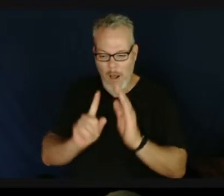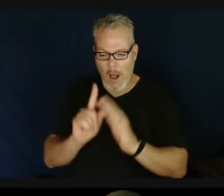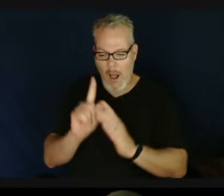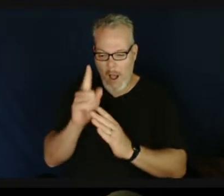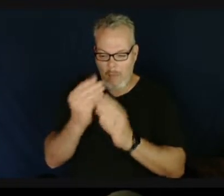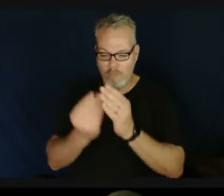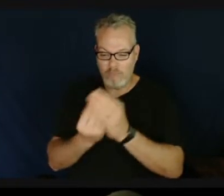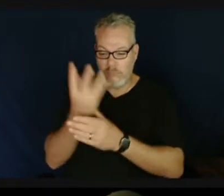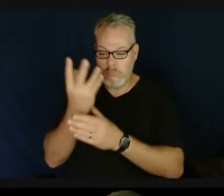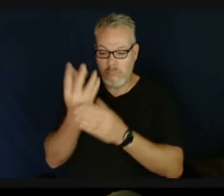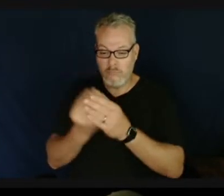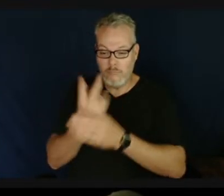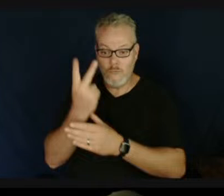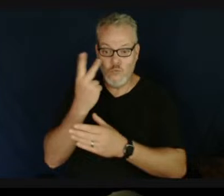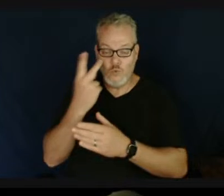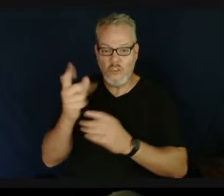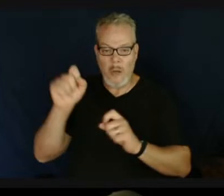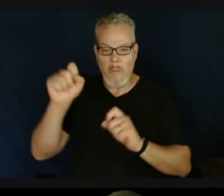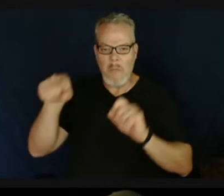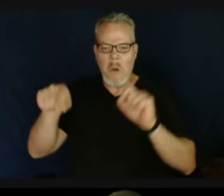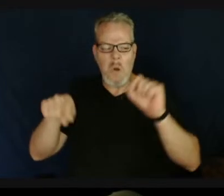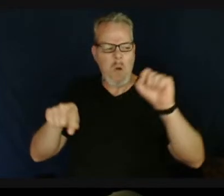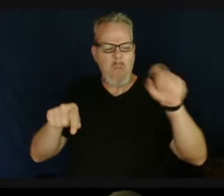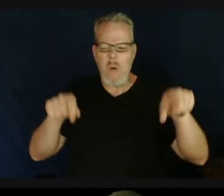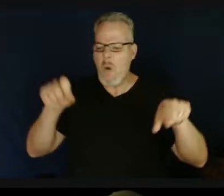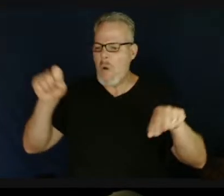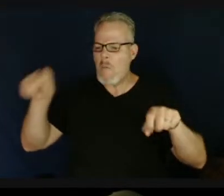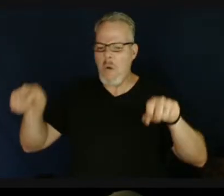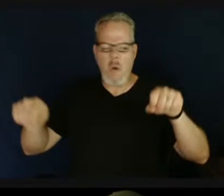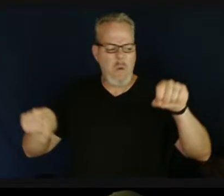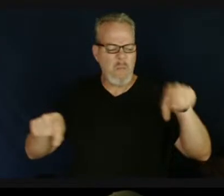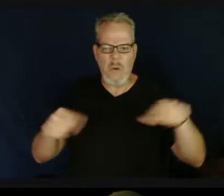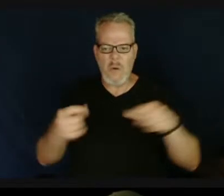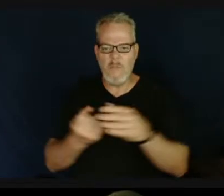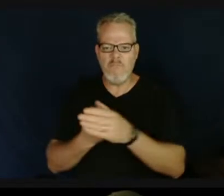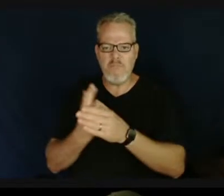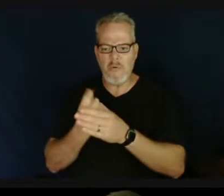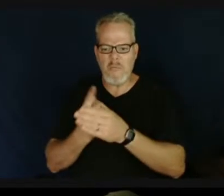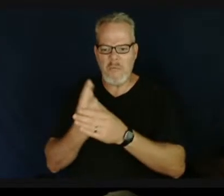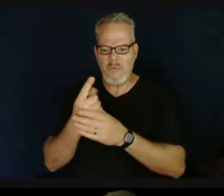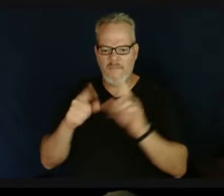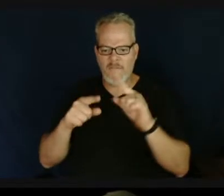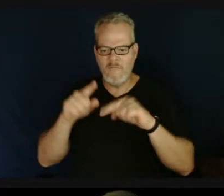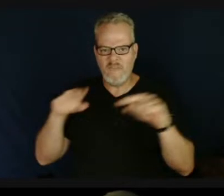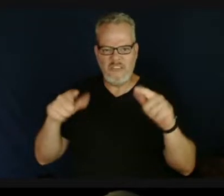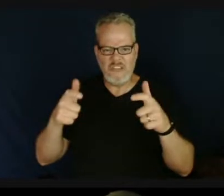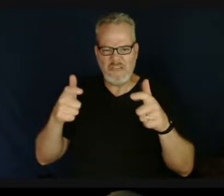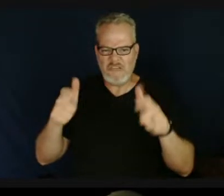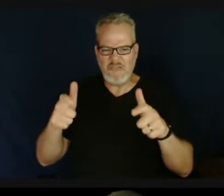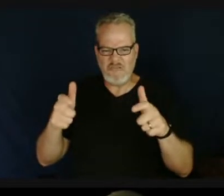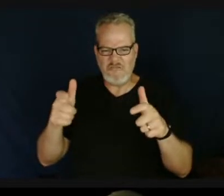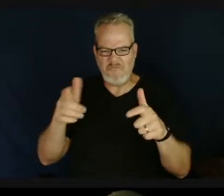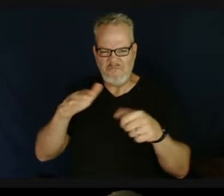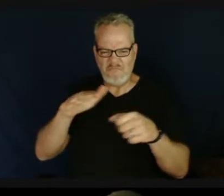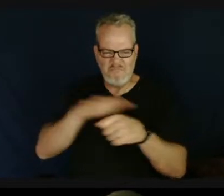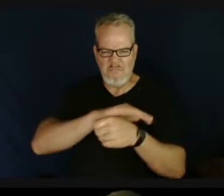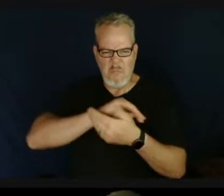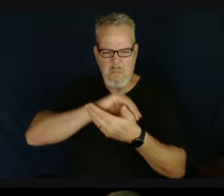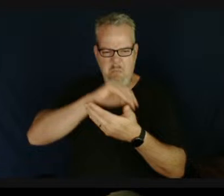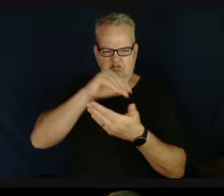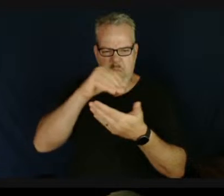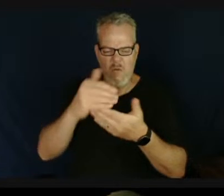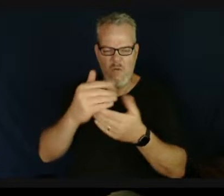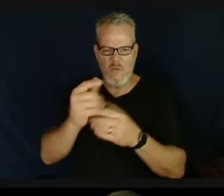lying on the road. So here is the road. Look, there is the big chunks of lava that landed here on this